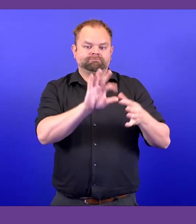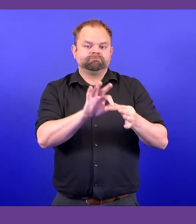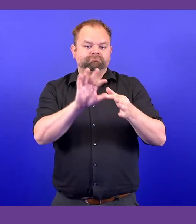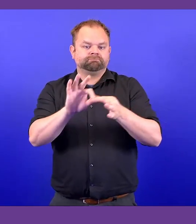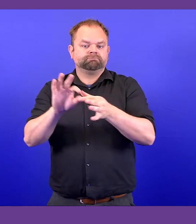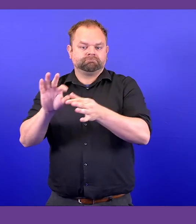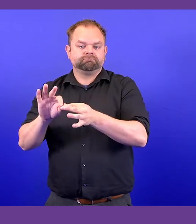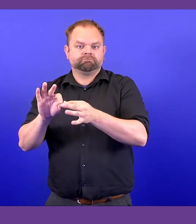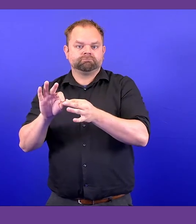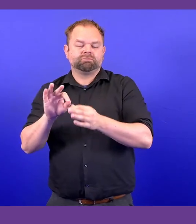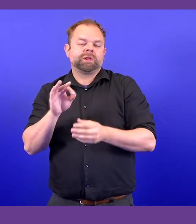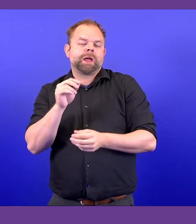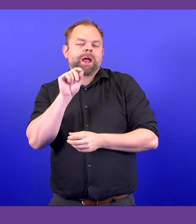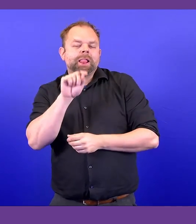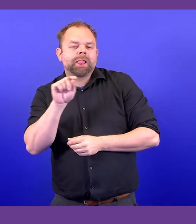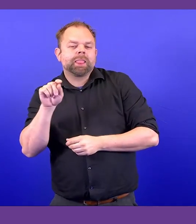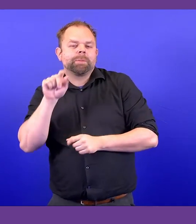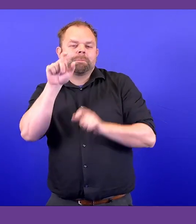phone.